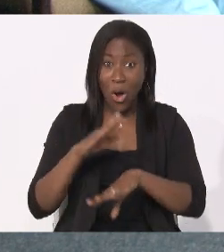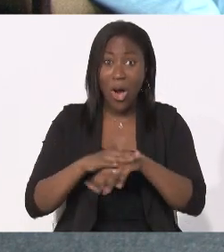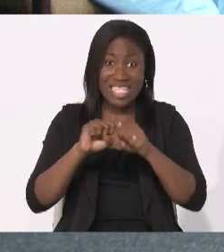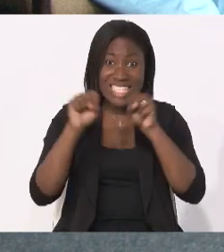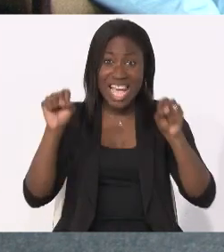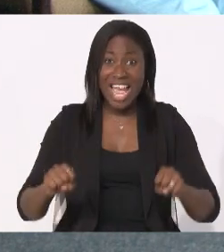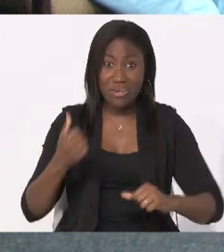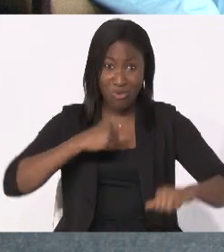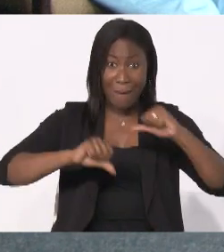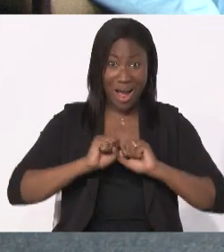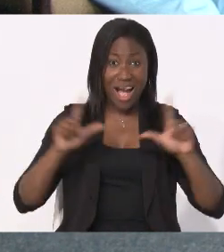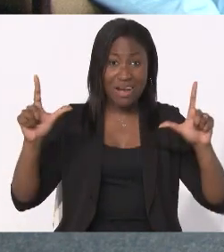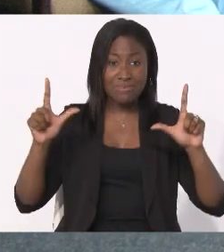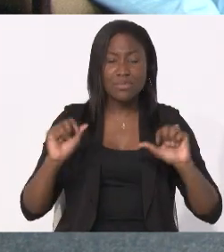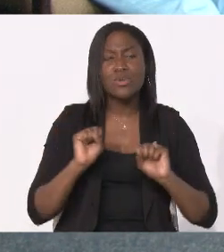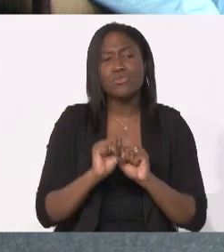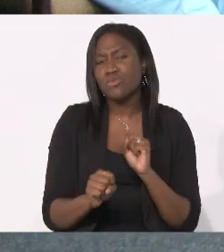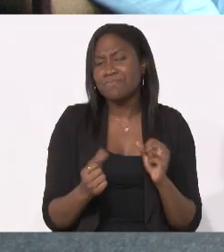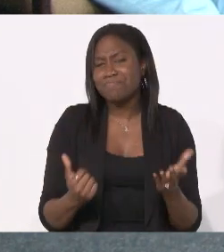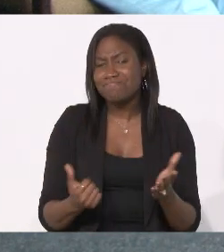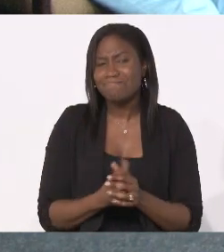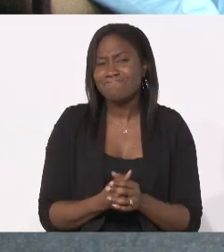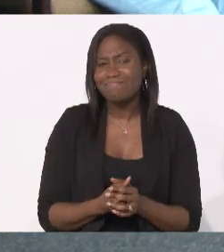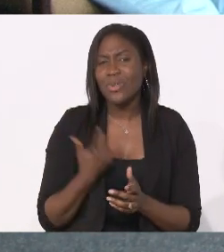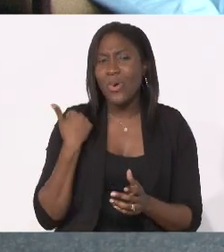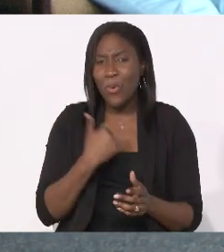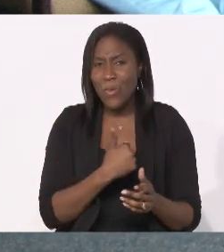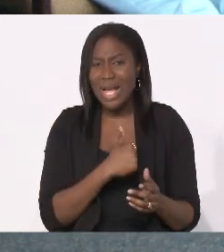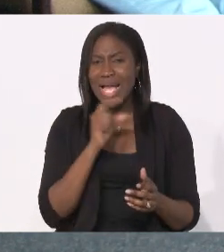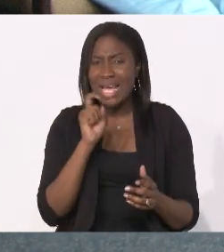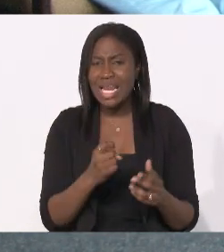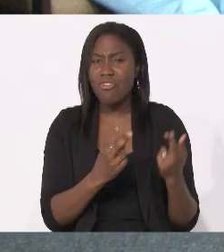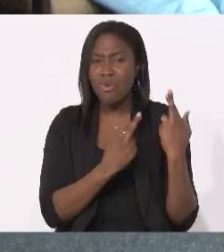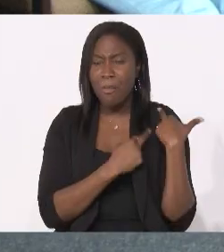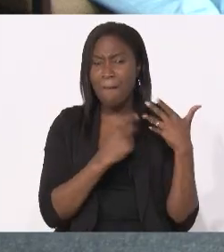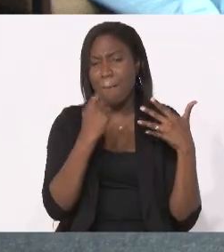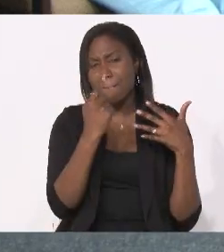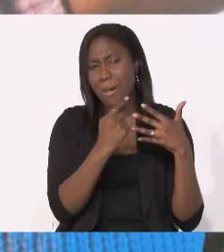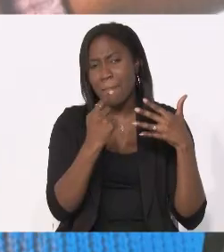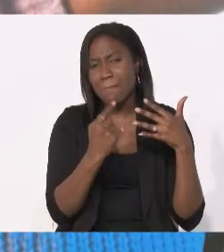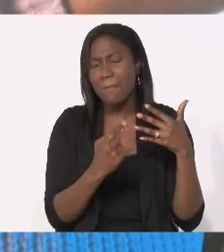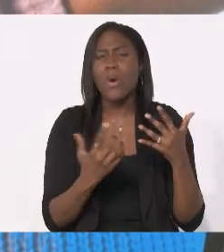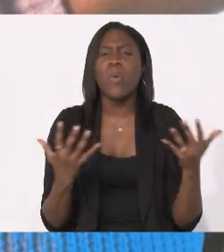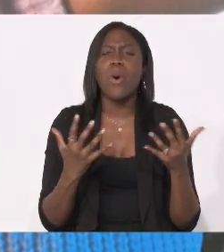far or what should be our responsibility? And you're right, TATT